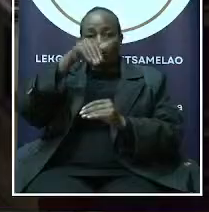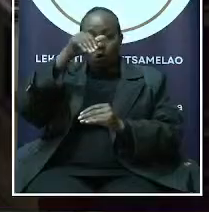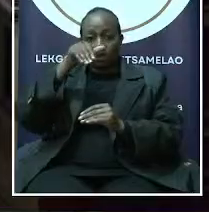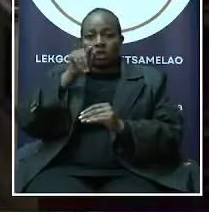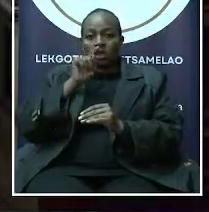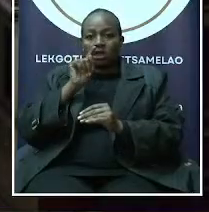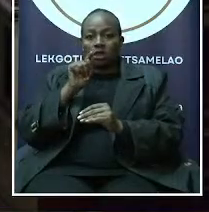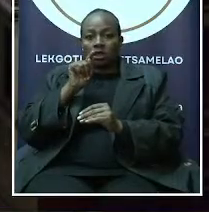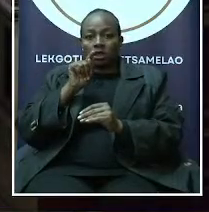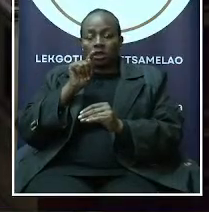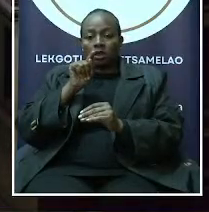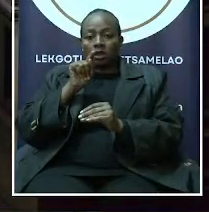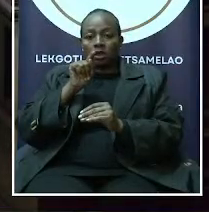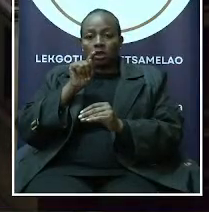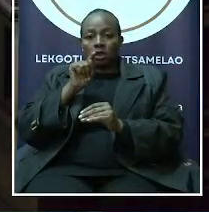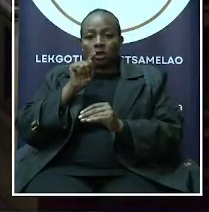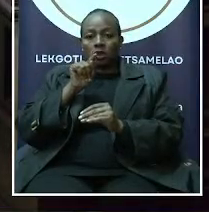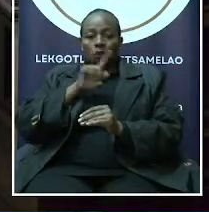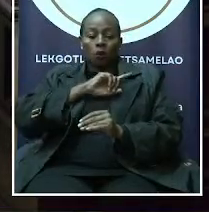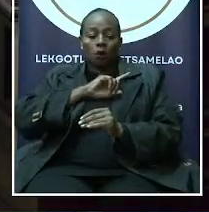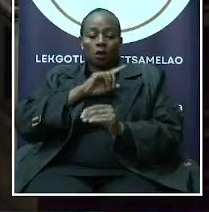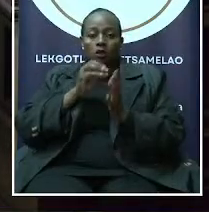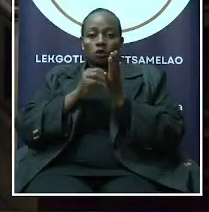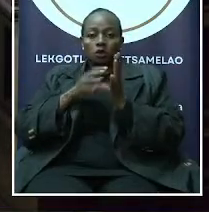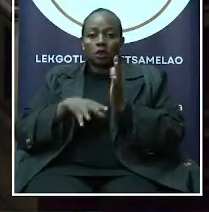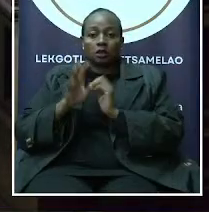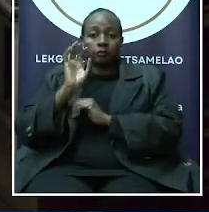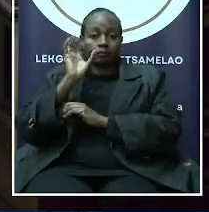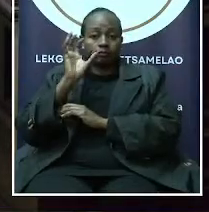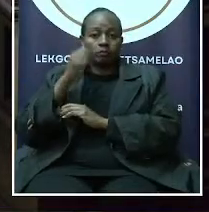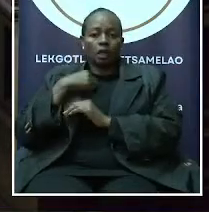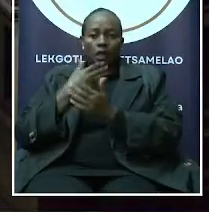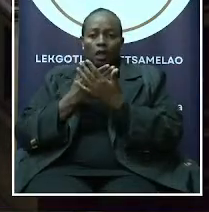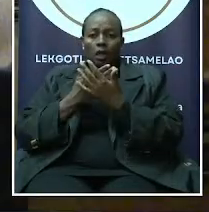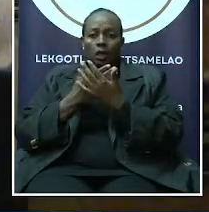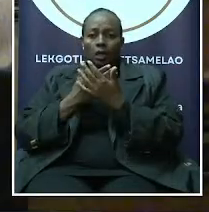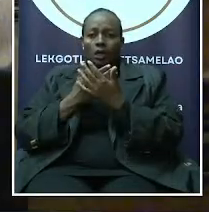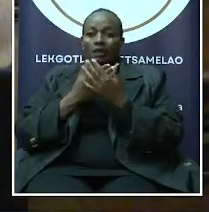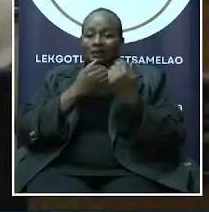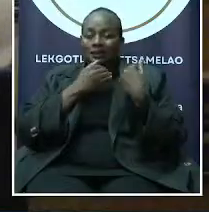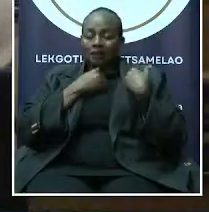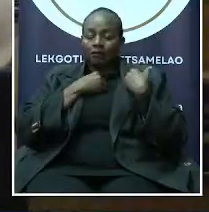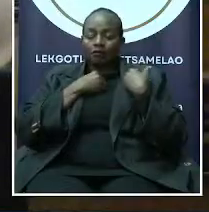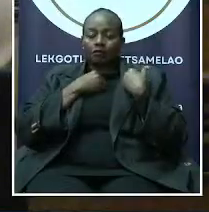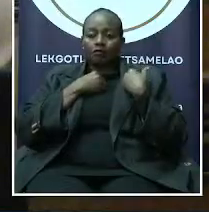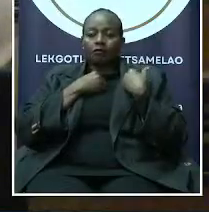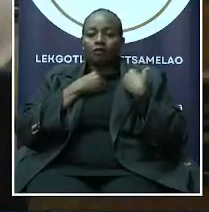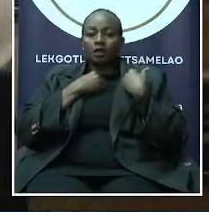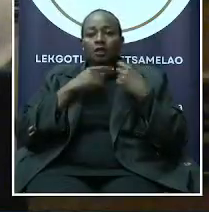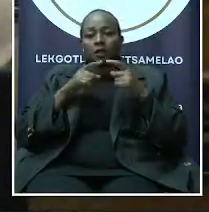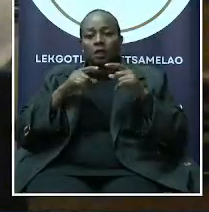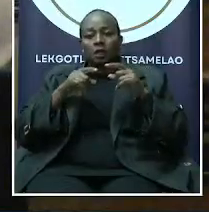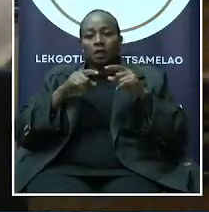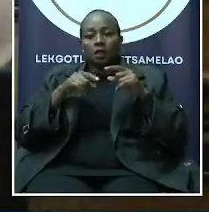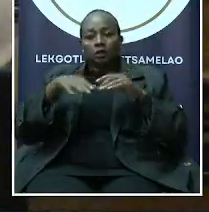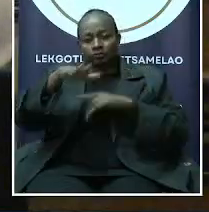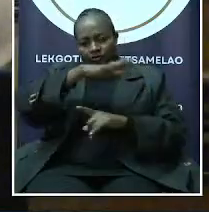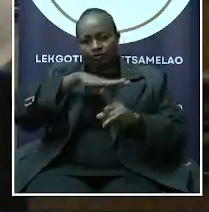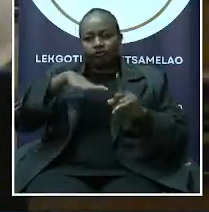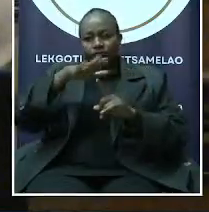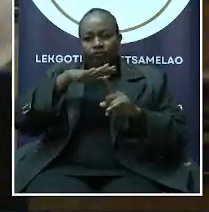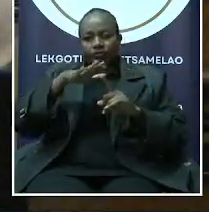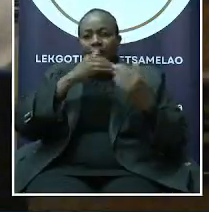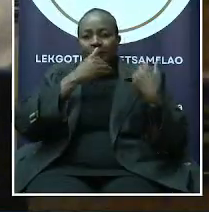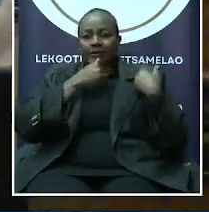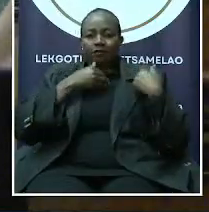this so that students in this province can have a dignified, safe, and also acceptable housing. Let this motion